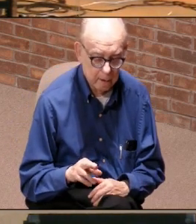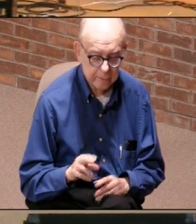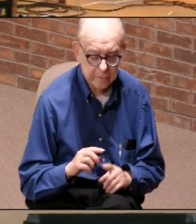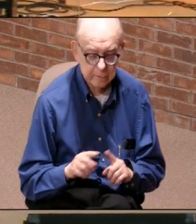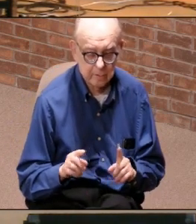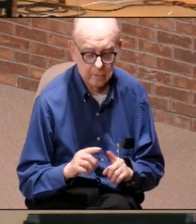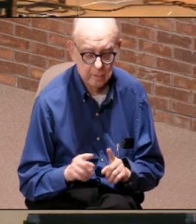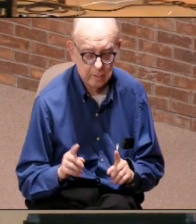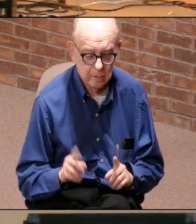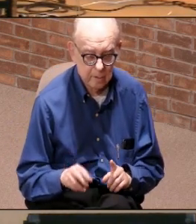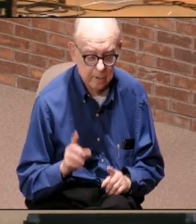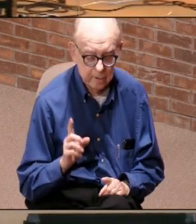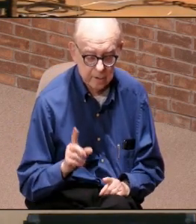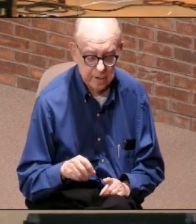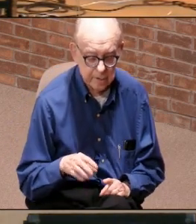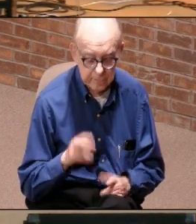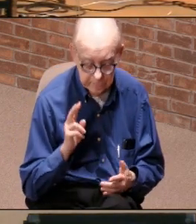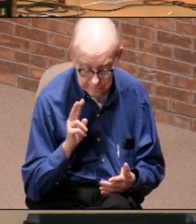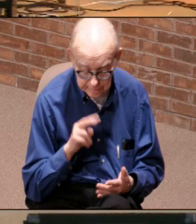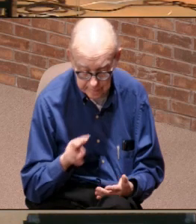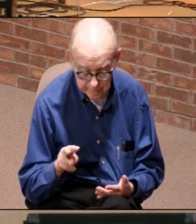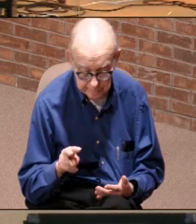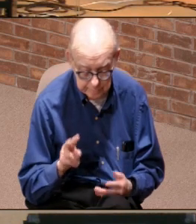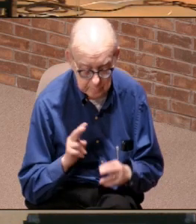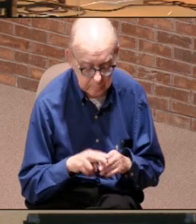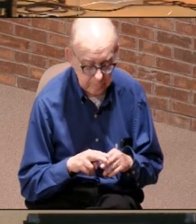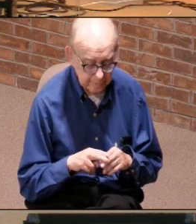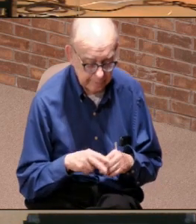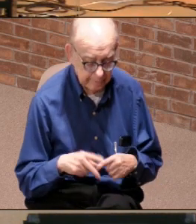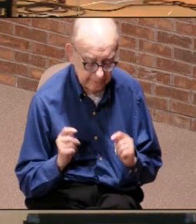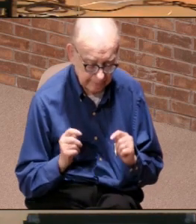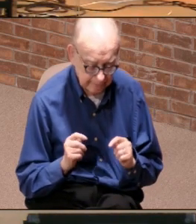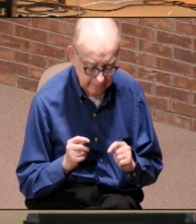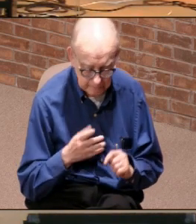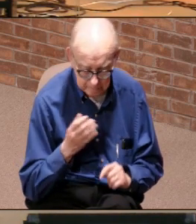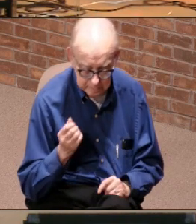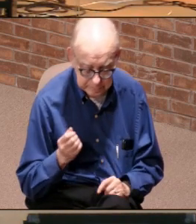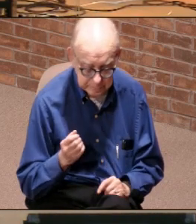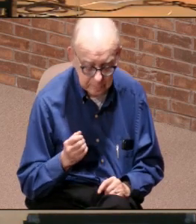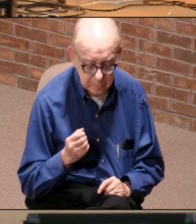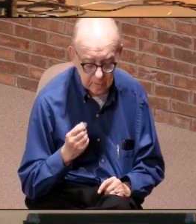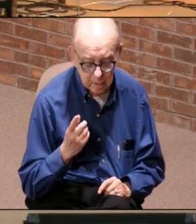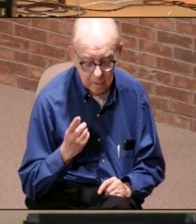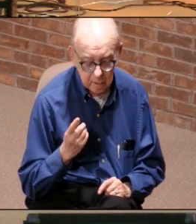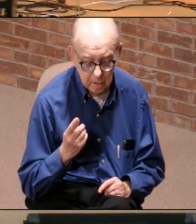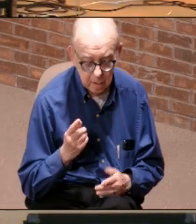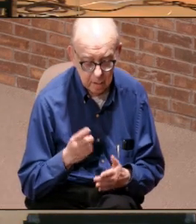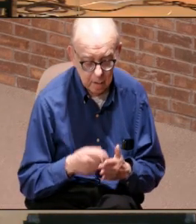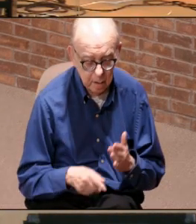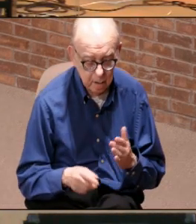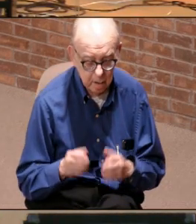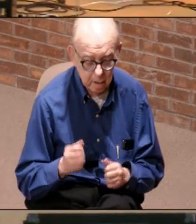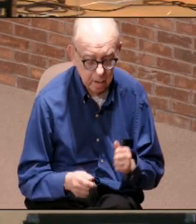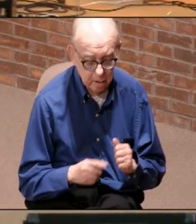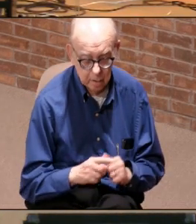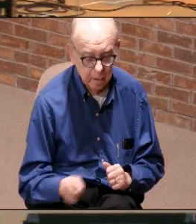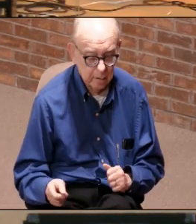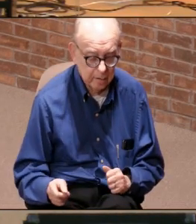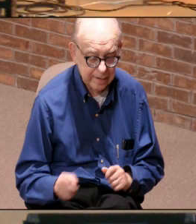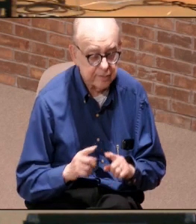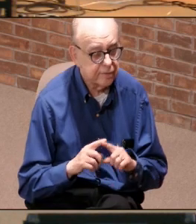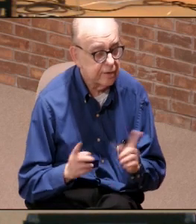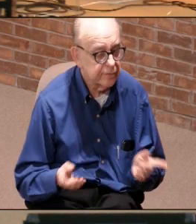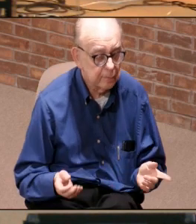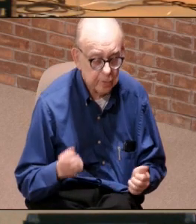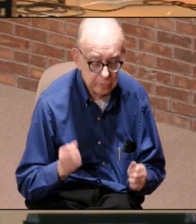different. And you've got to spot it. And you're sitting there and you're trying your best to figure out which one of them is